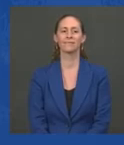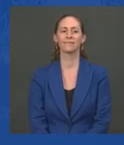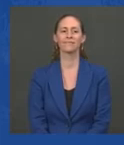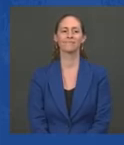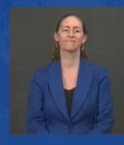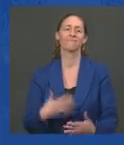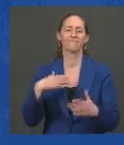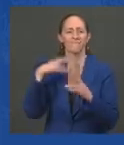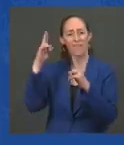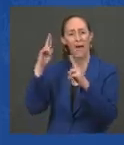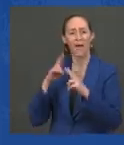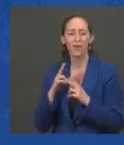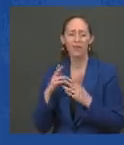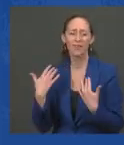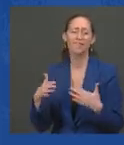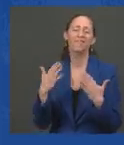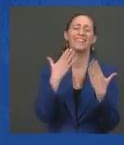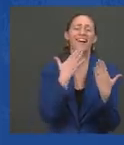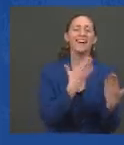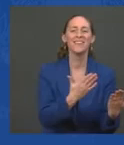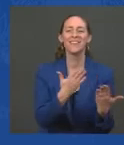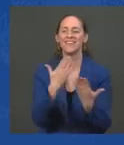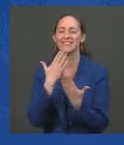Thank you, everyone. Thank you.